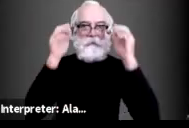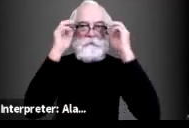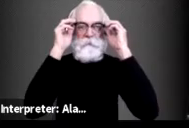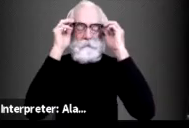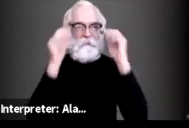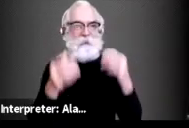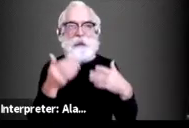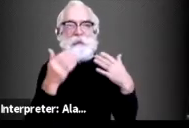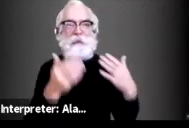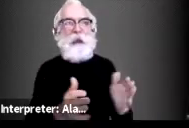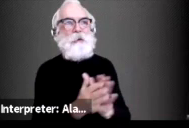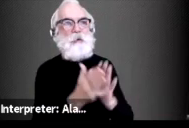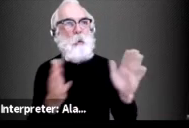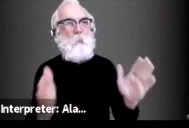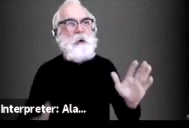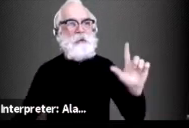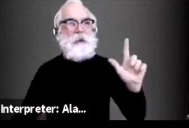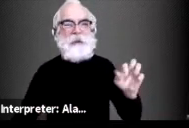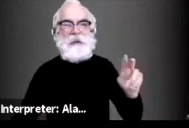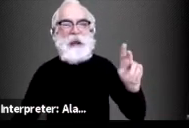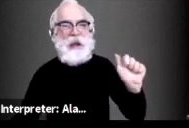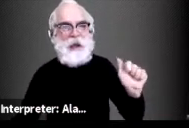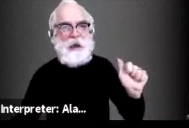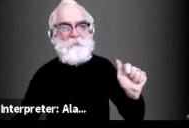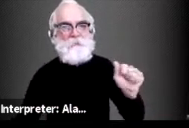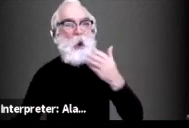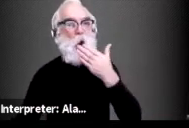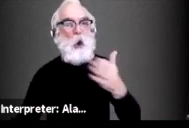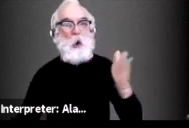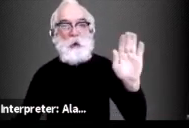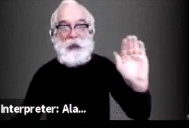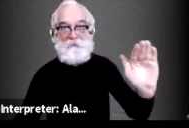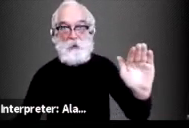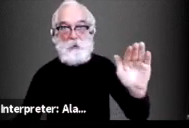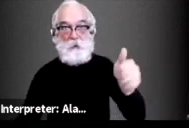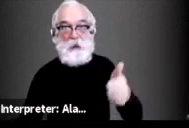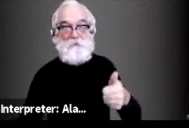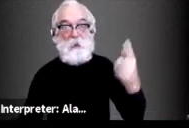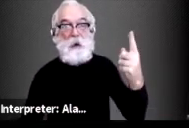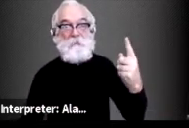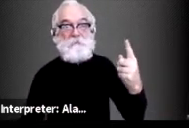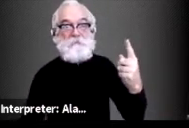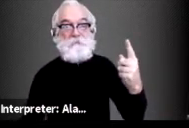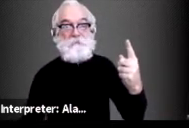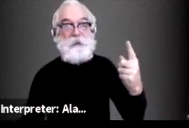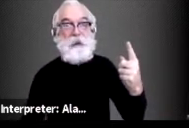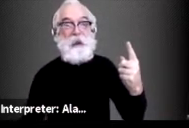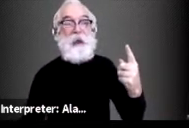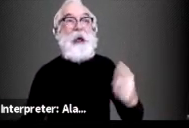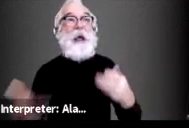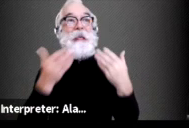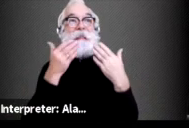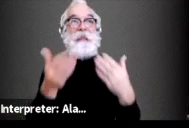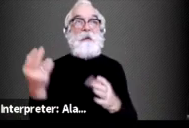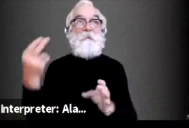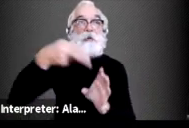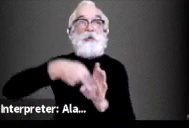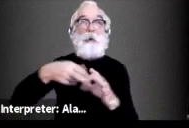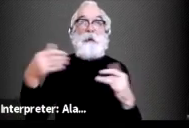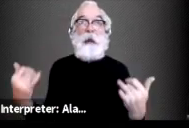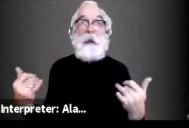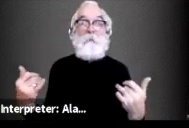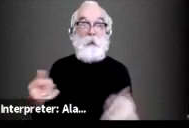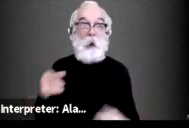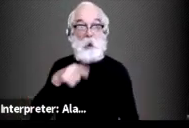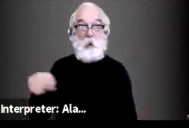Thanks so much, Linnea. Good afternoon, everyone. Thank you for joining us today. For those of you who are new